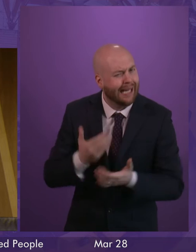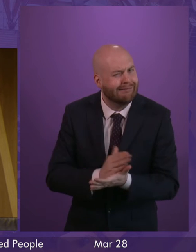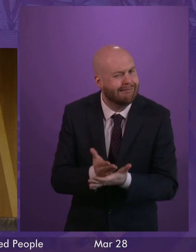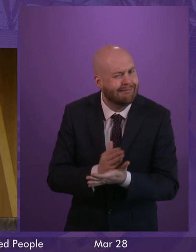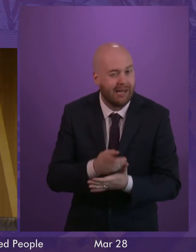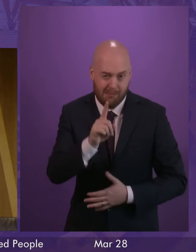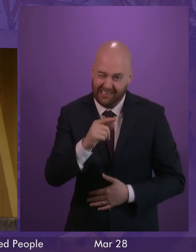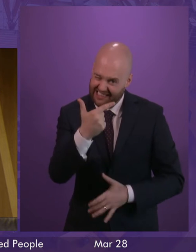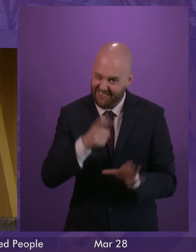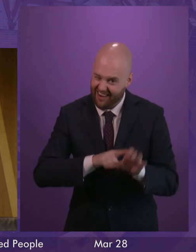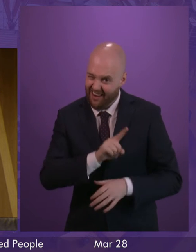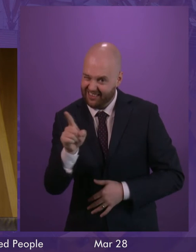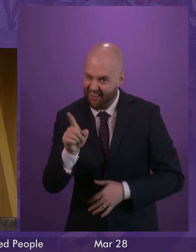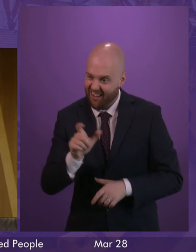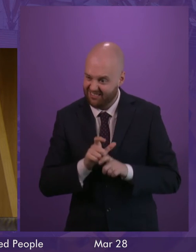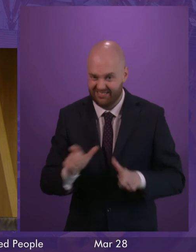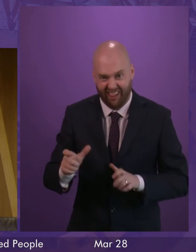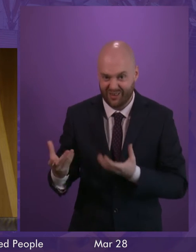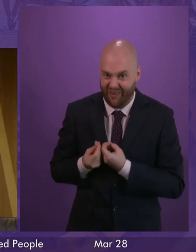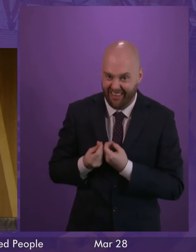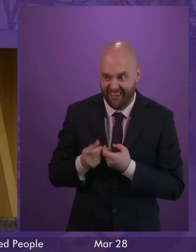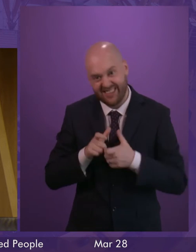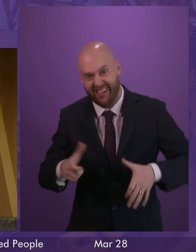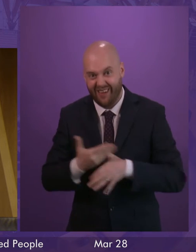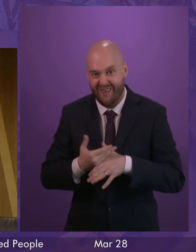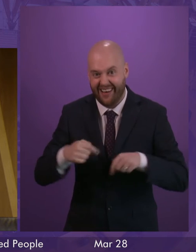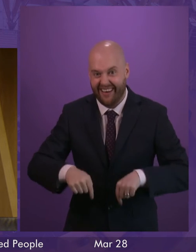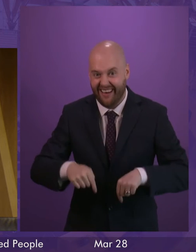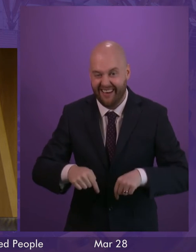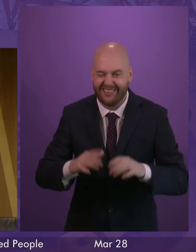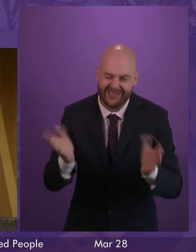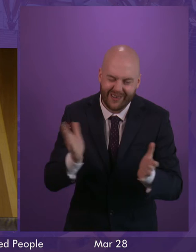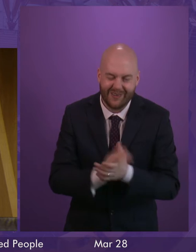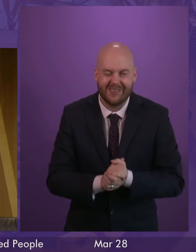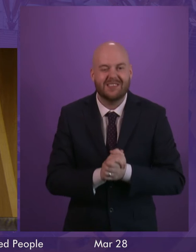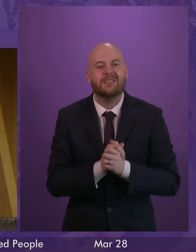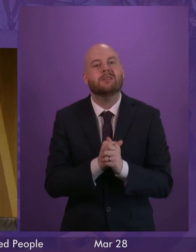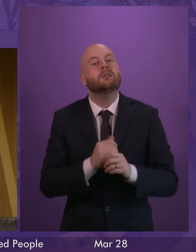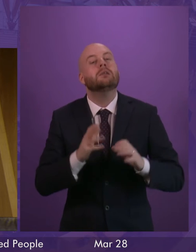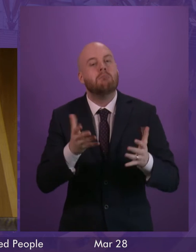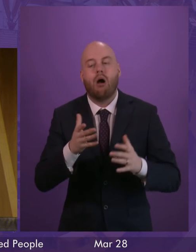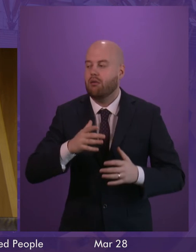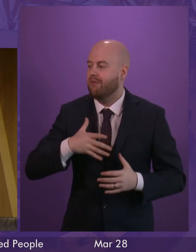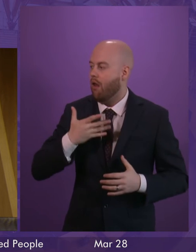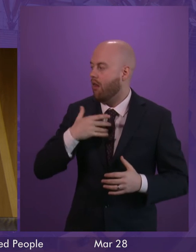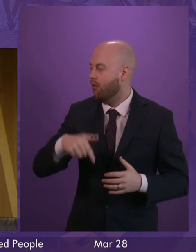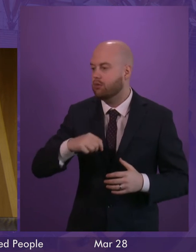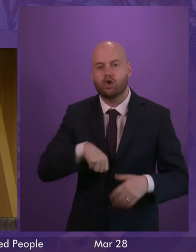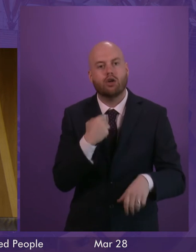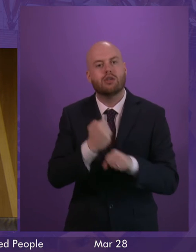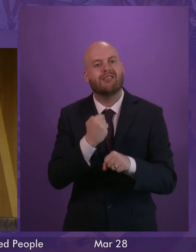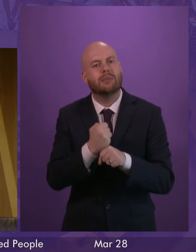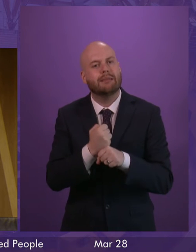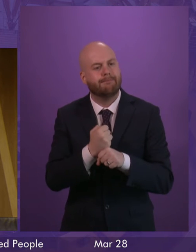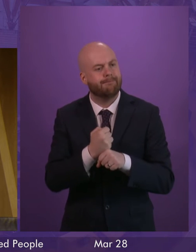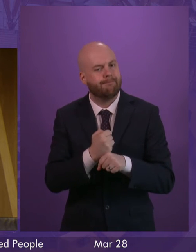we're still working together. But I think the Scottish Government's ongoing work on this issue is particularly helpful. A Fairer Scotland for